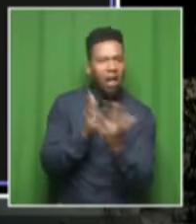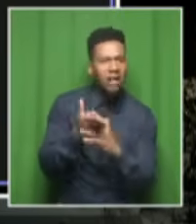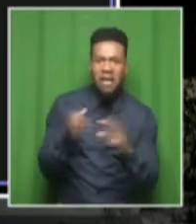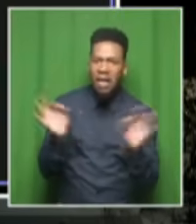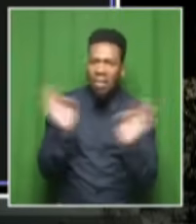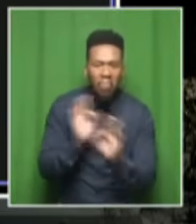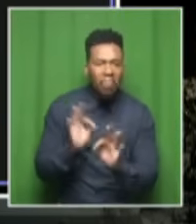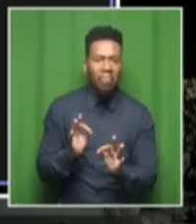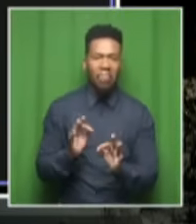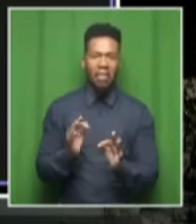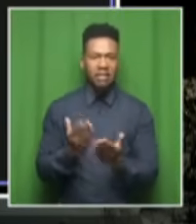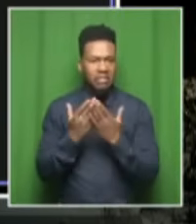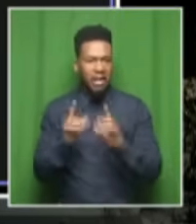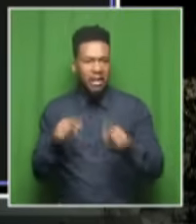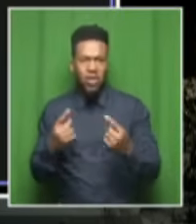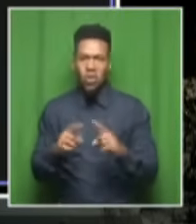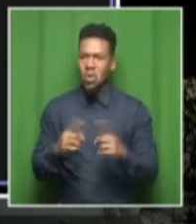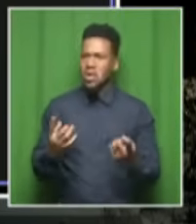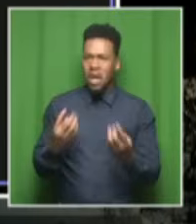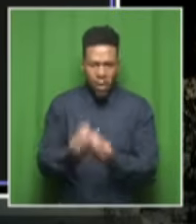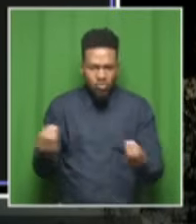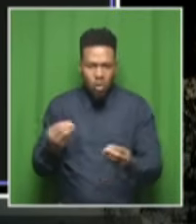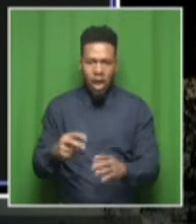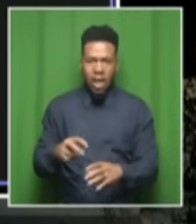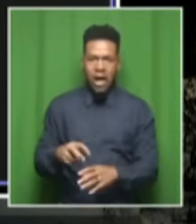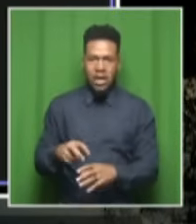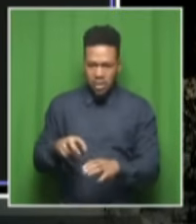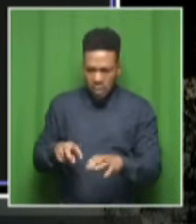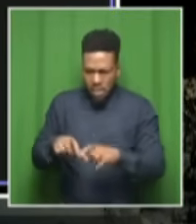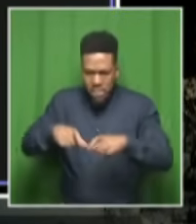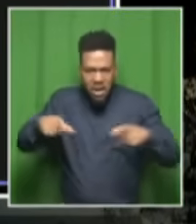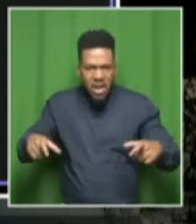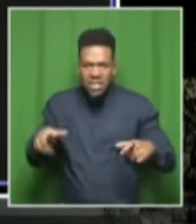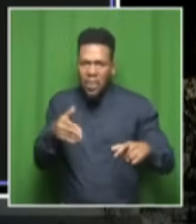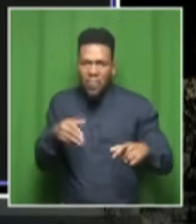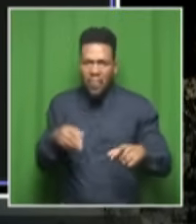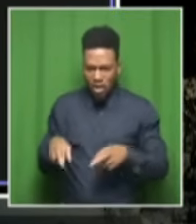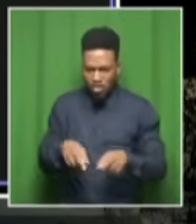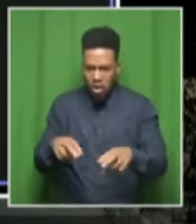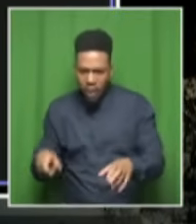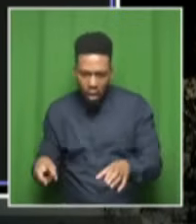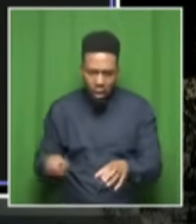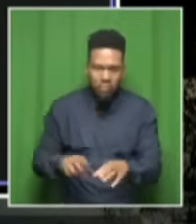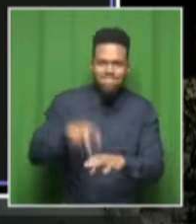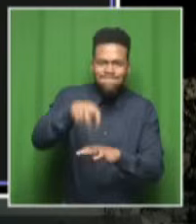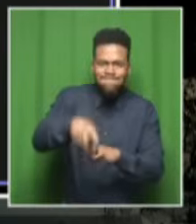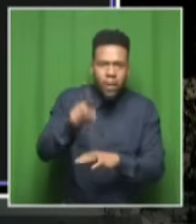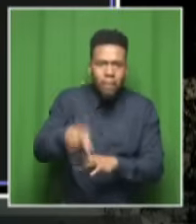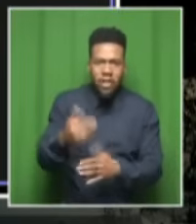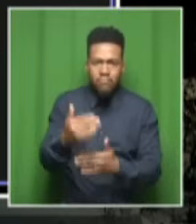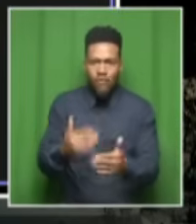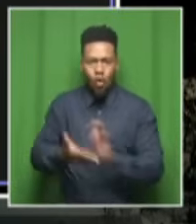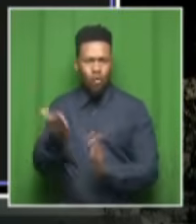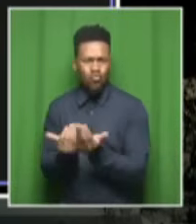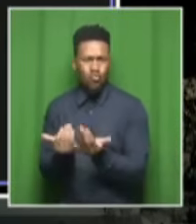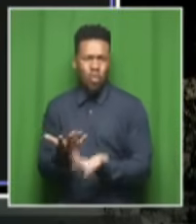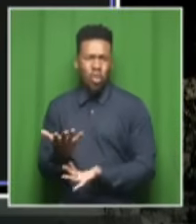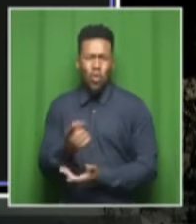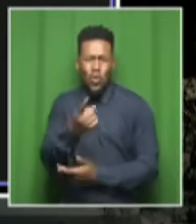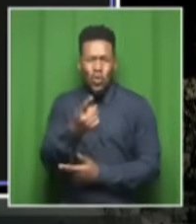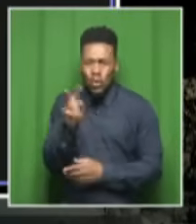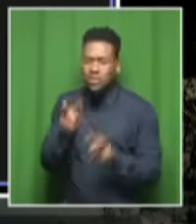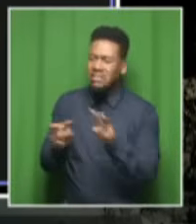that when children are jumping rivers to go to school? How are you comfortable with that with small businesses failing to make it